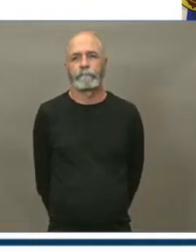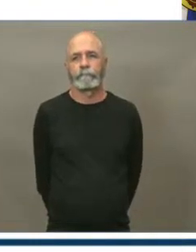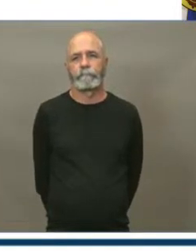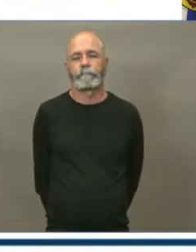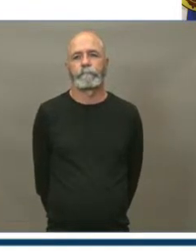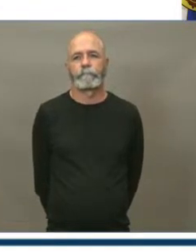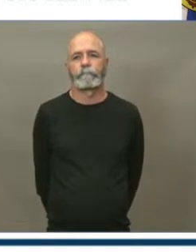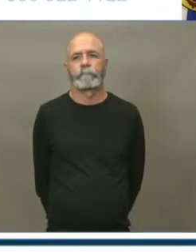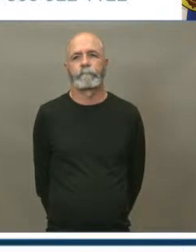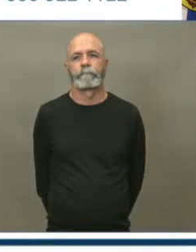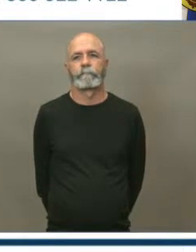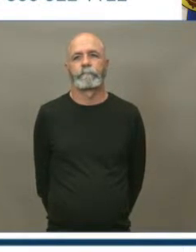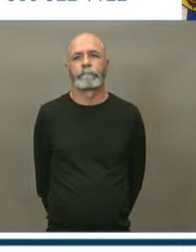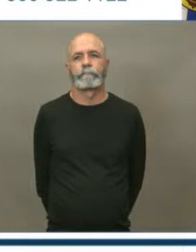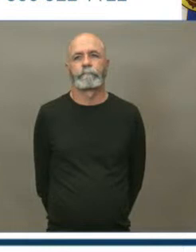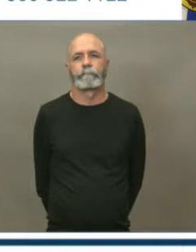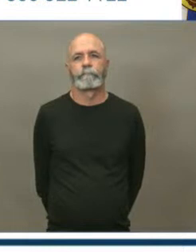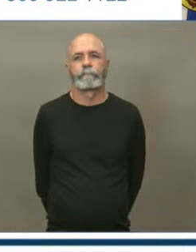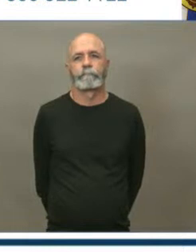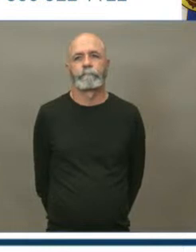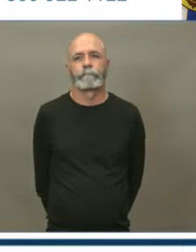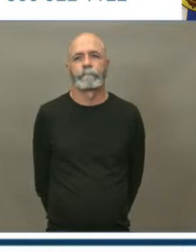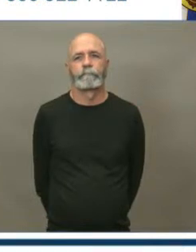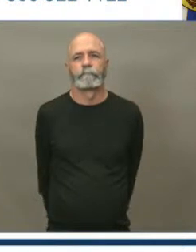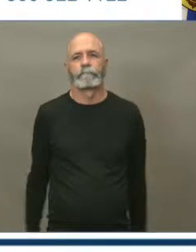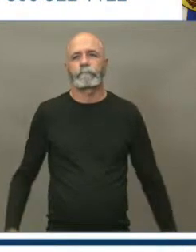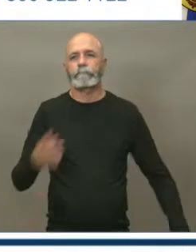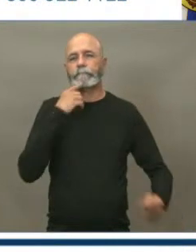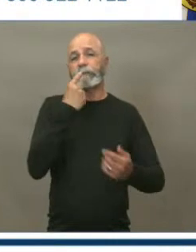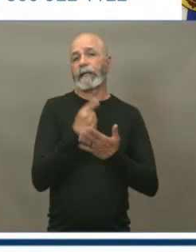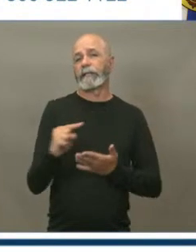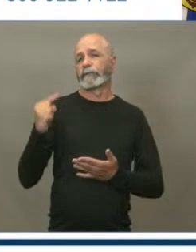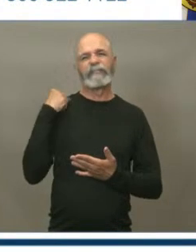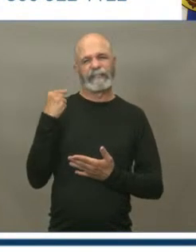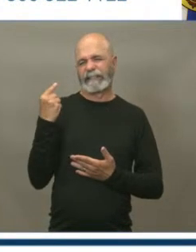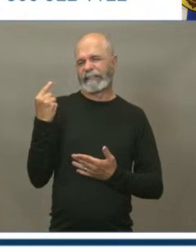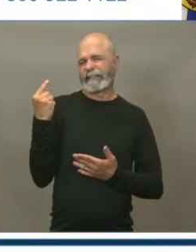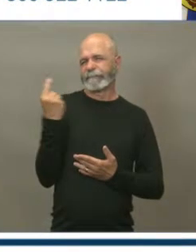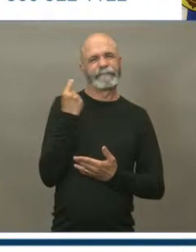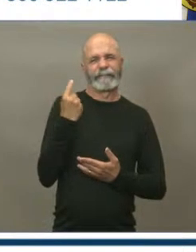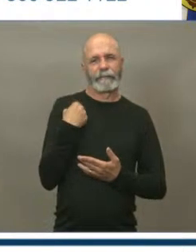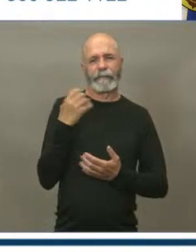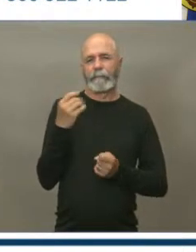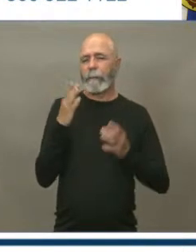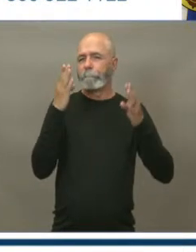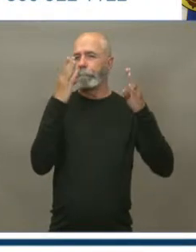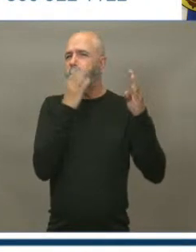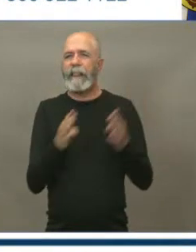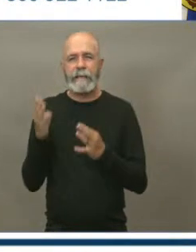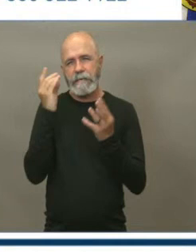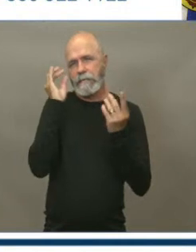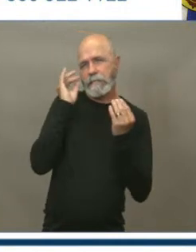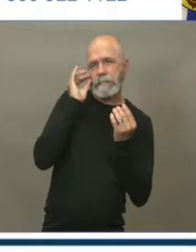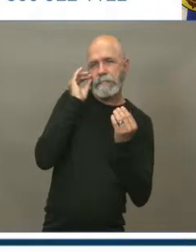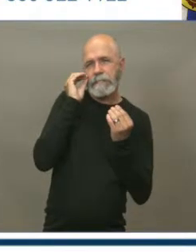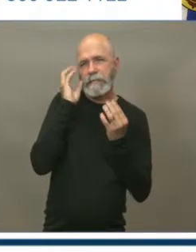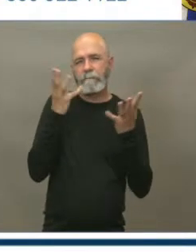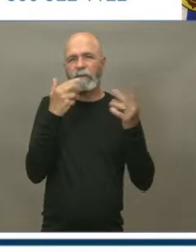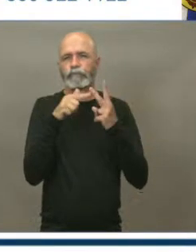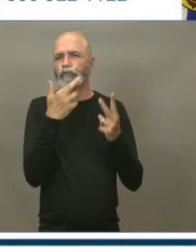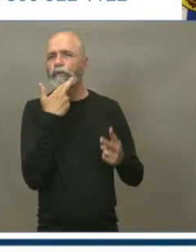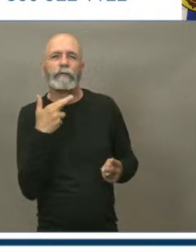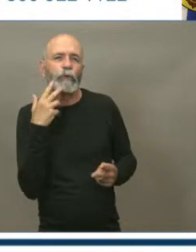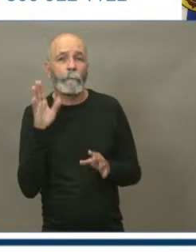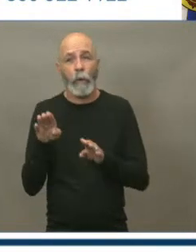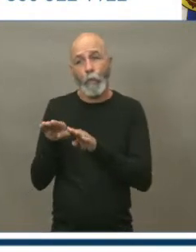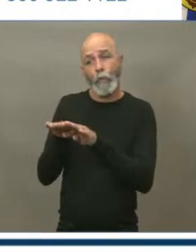to gradually lift public health restrictions based on vaccination targets. So, for example, phase 1 includes reopening restaurants with a maximum of